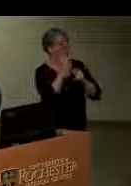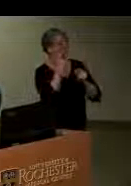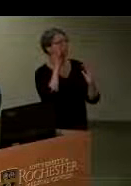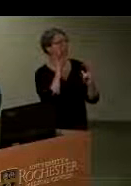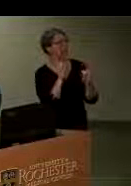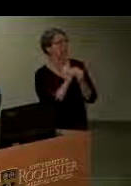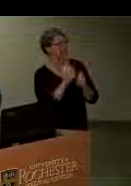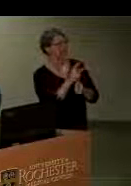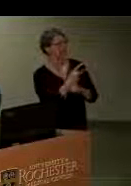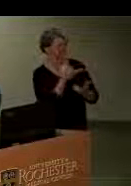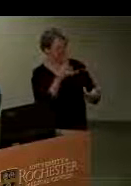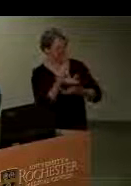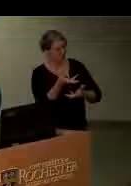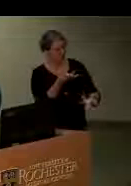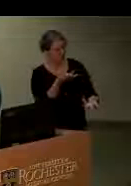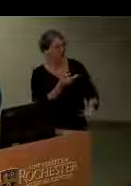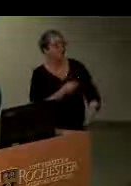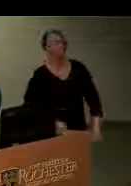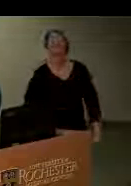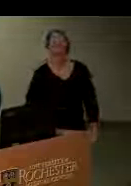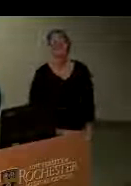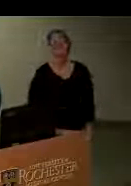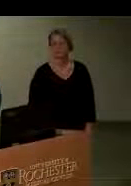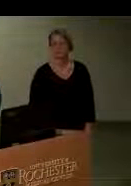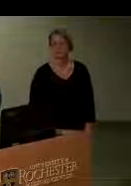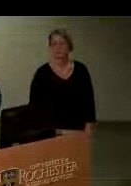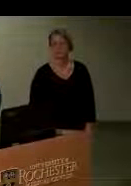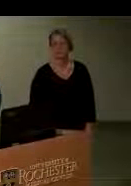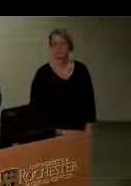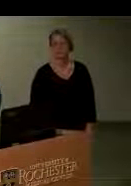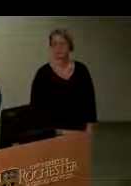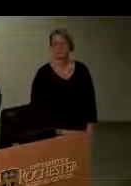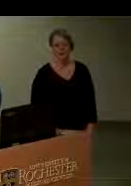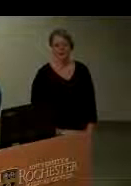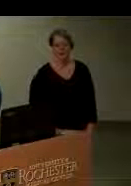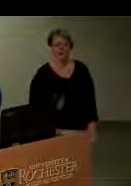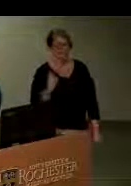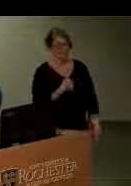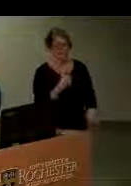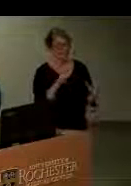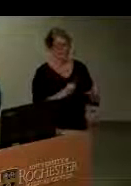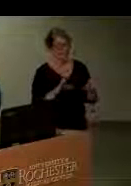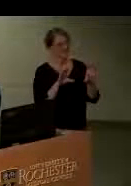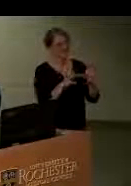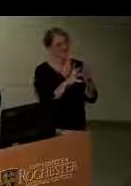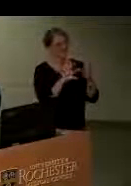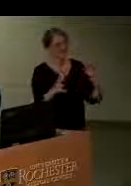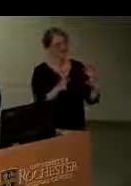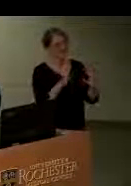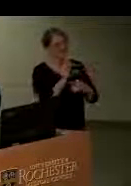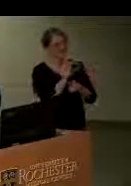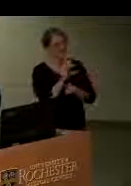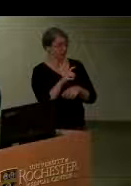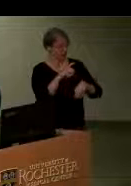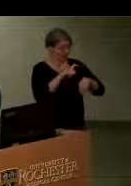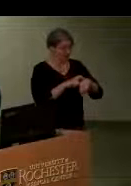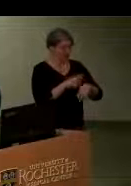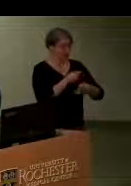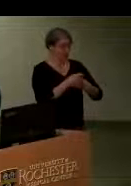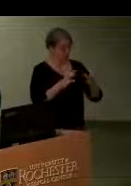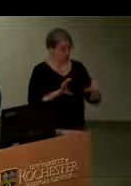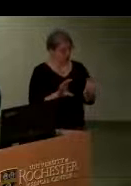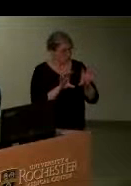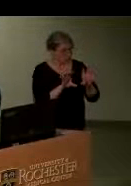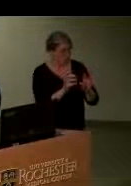those patients. So you can see we invested a lot of faculty time and money to teach this.